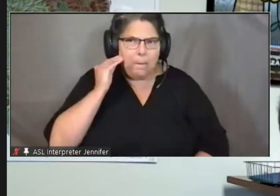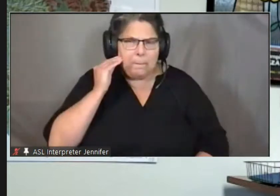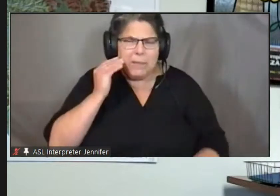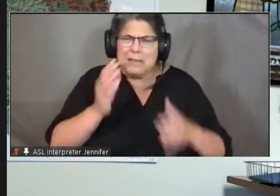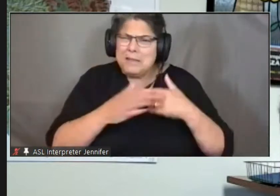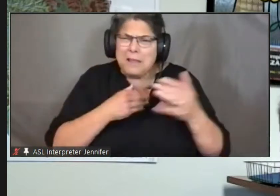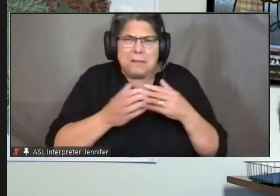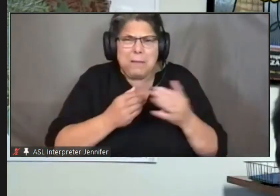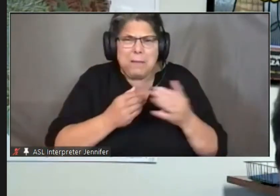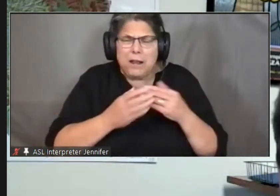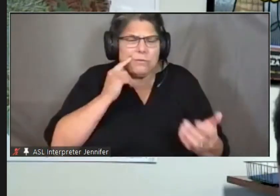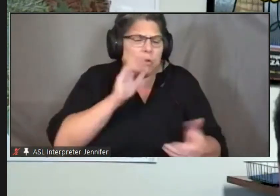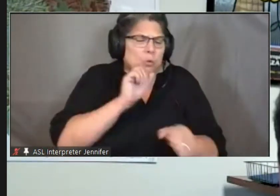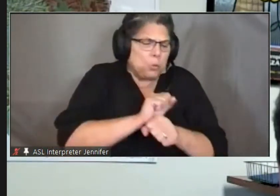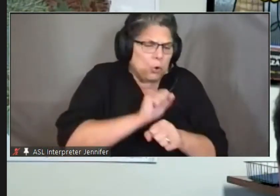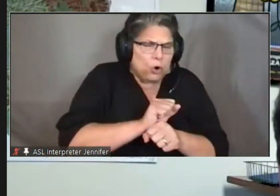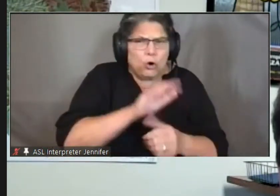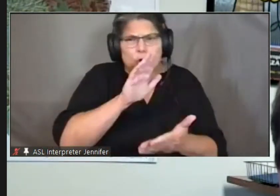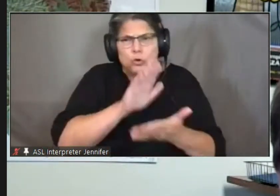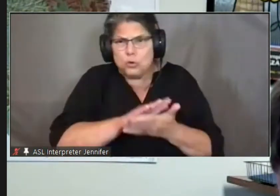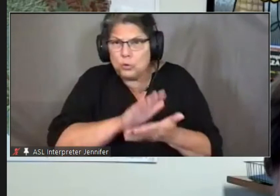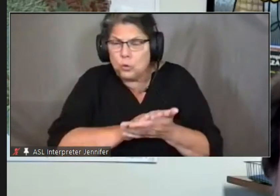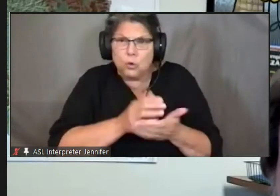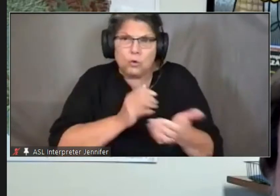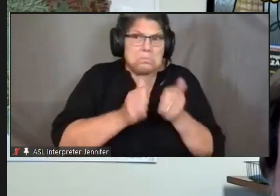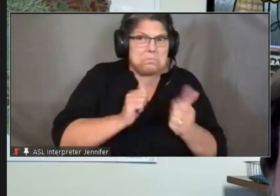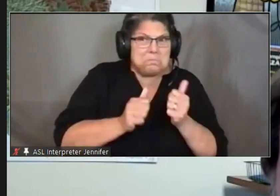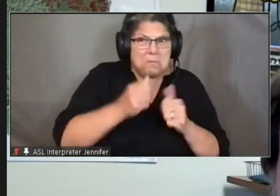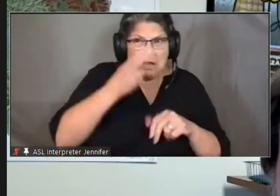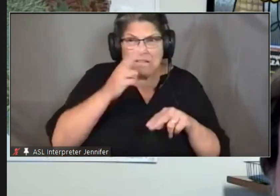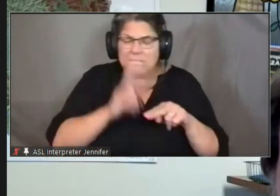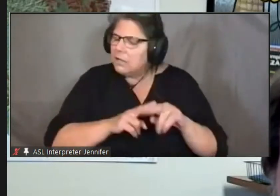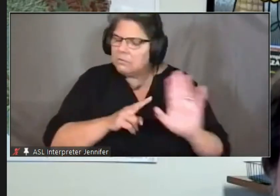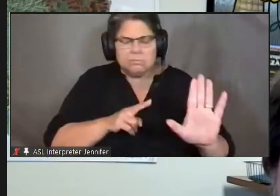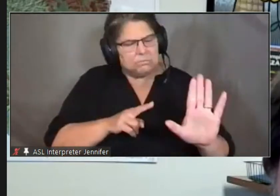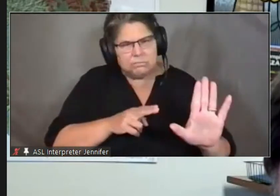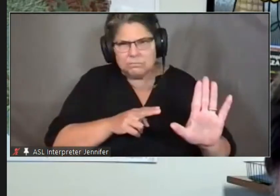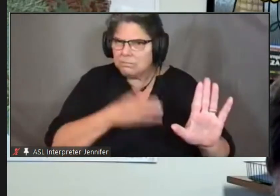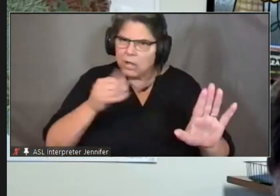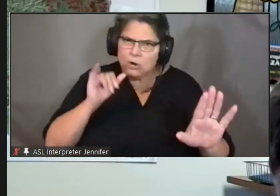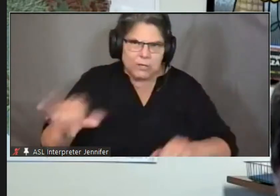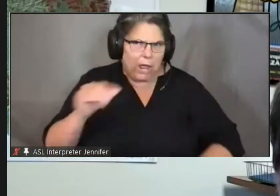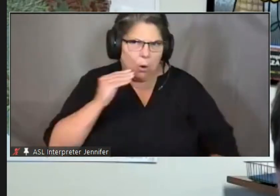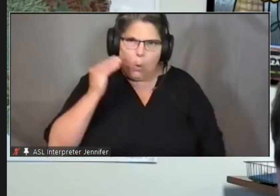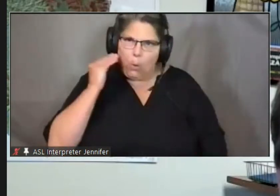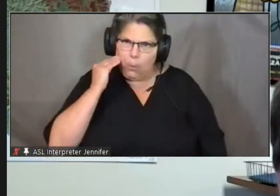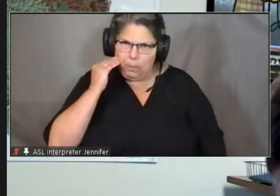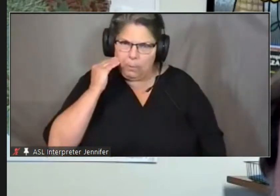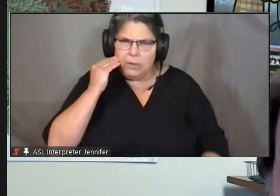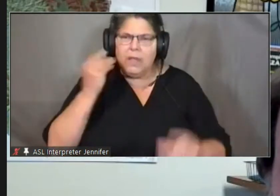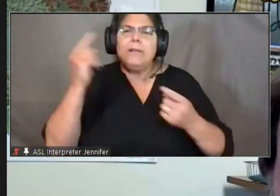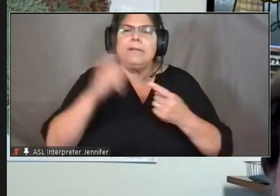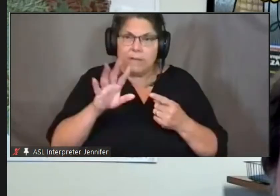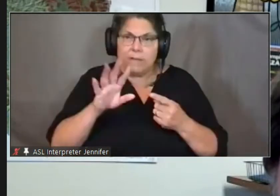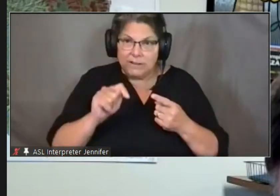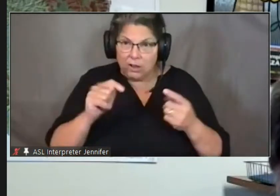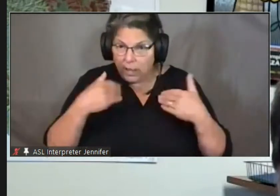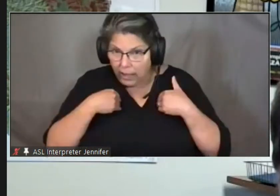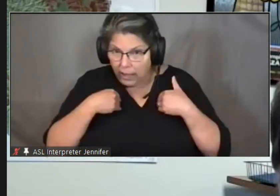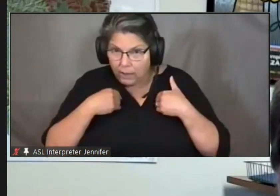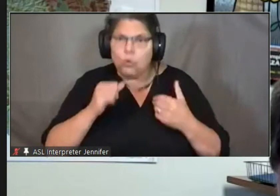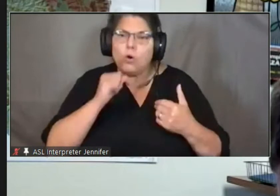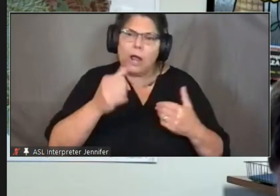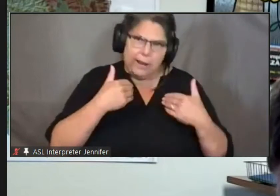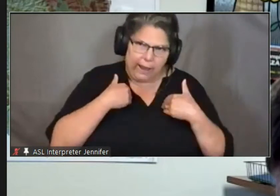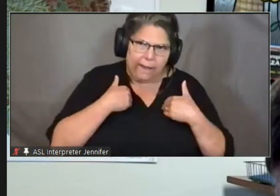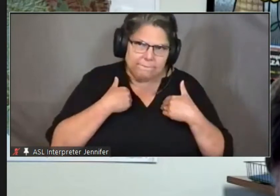fun until they know that they are without this COVID virus, so it doesn't affect the whole community. And on our part, we'll continue to do